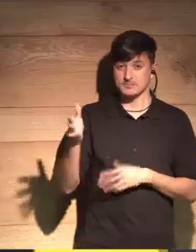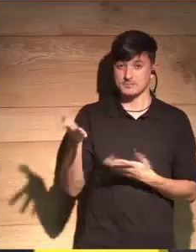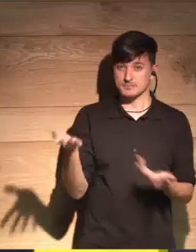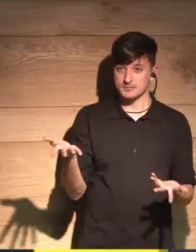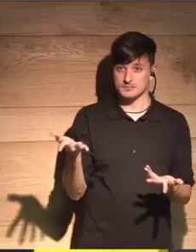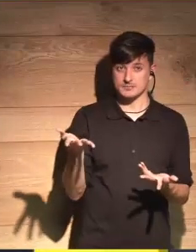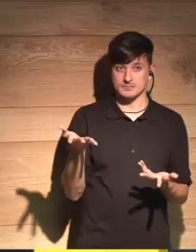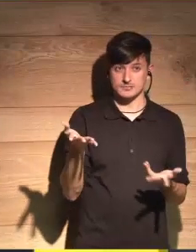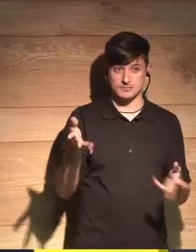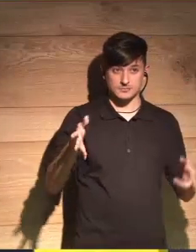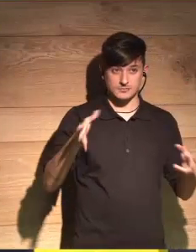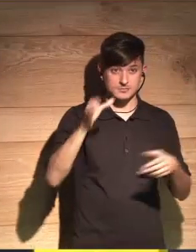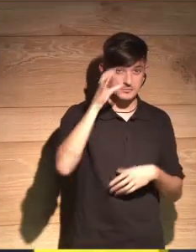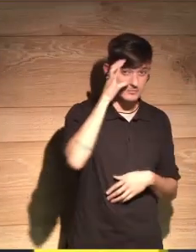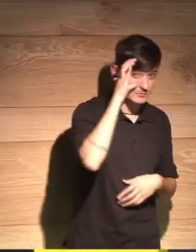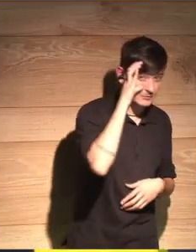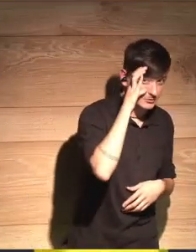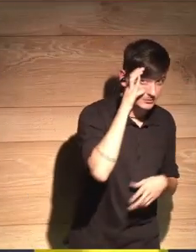floor, and